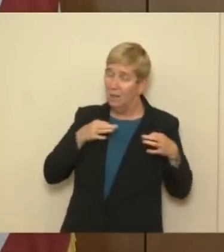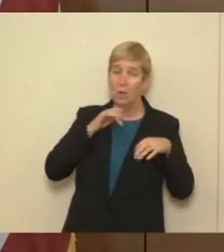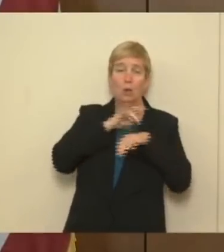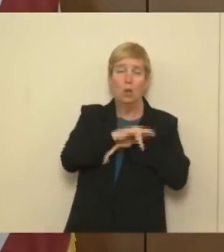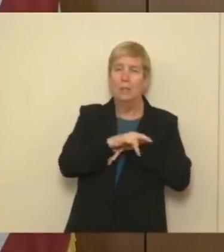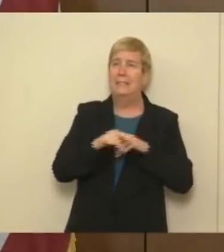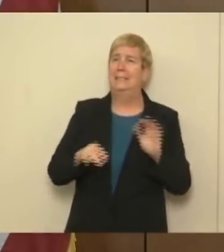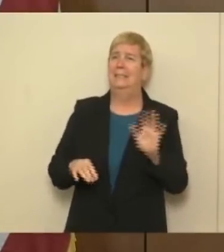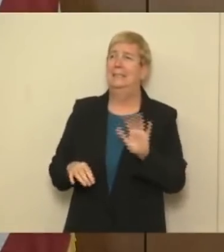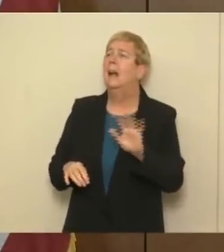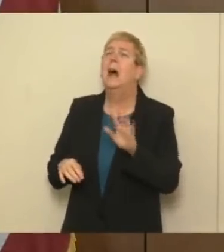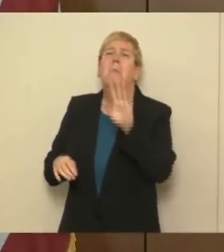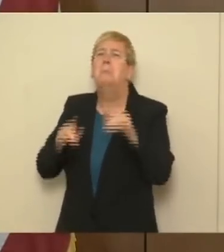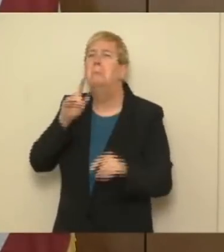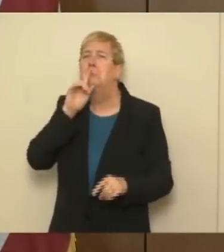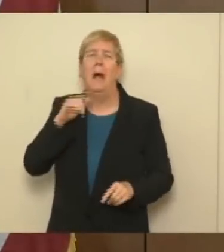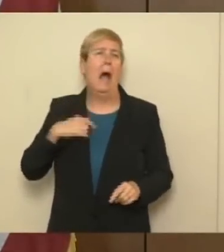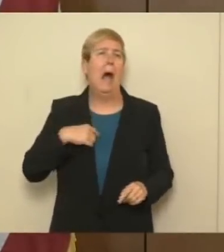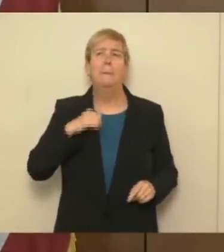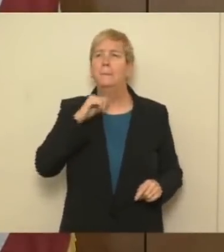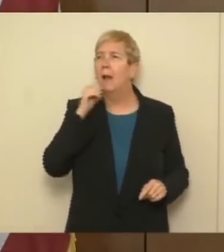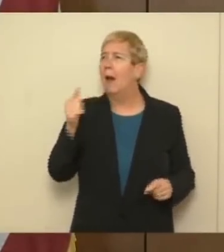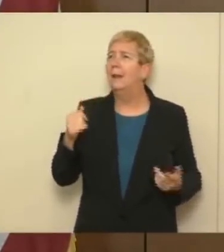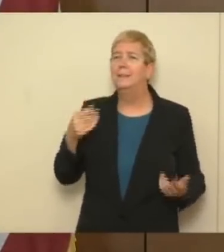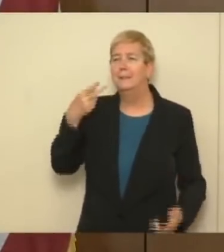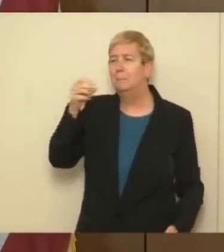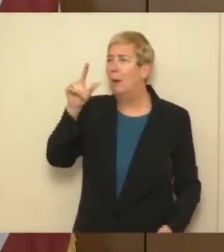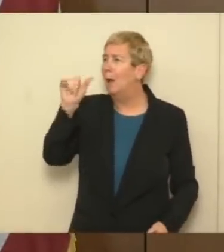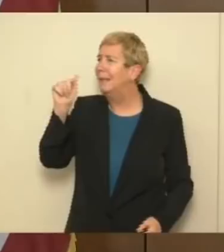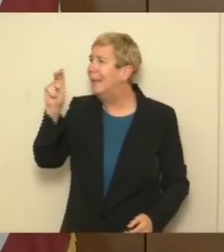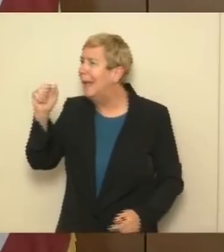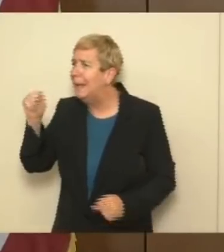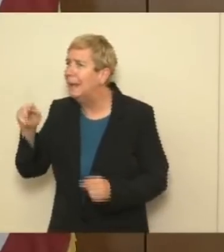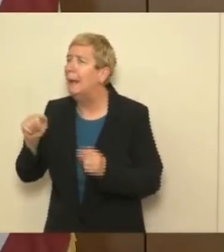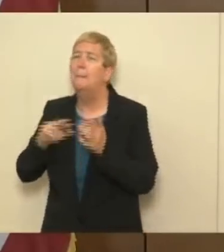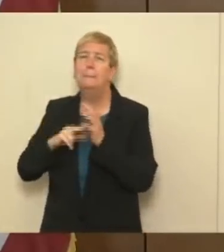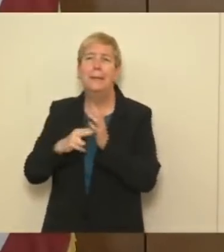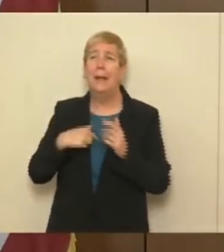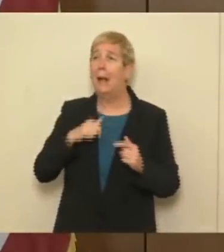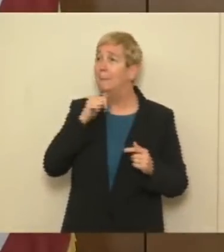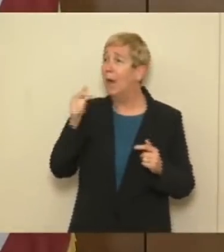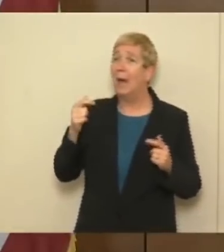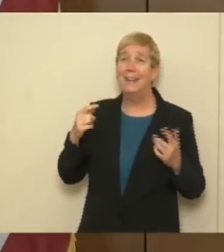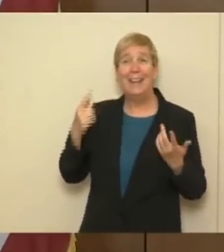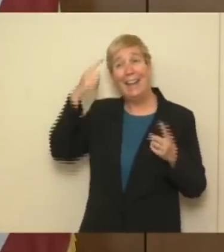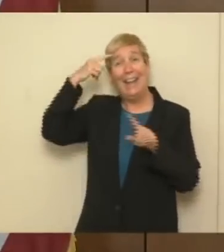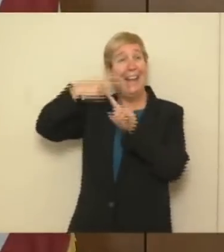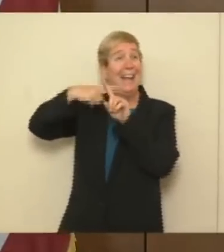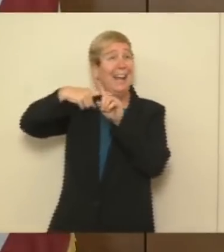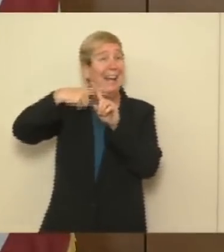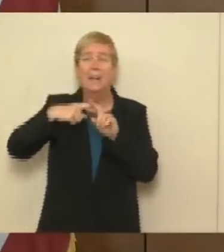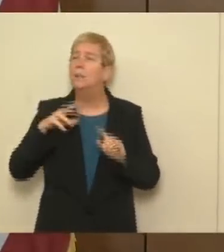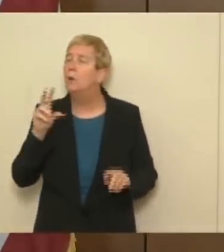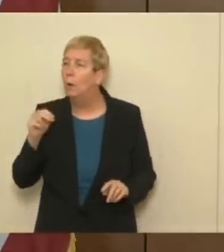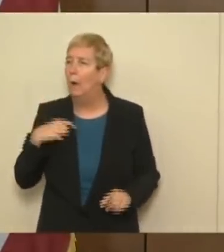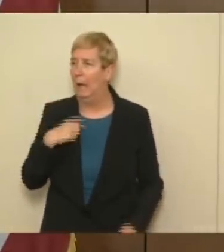is Pollyanna about our budgetary issues and our economic risks. We're clear.